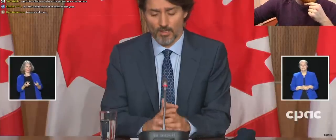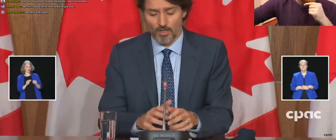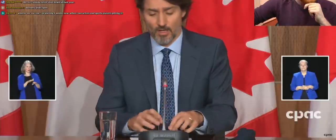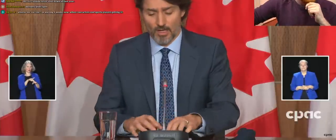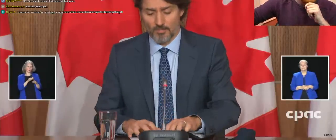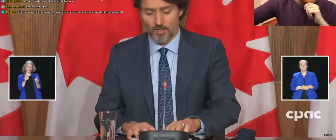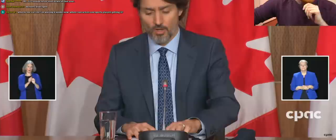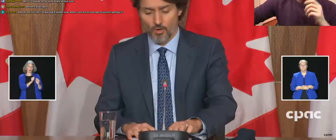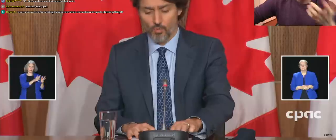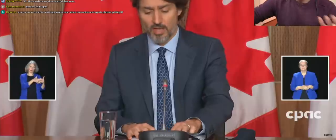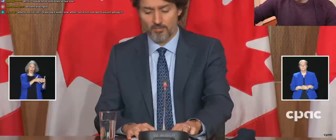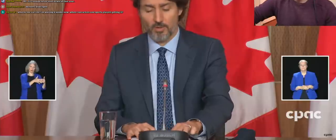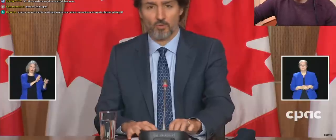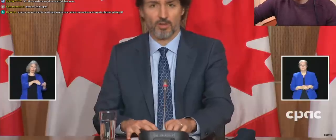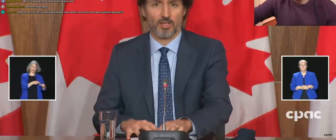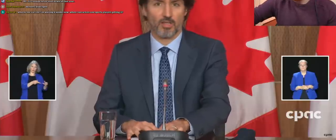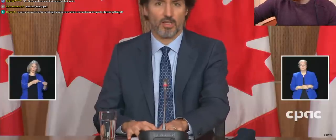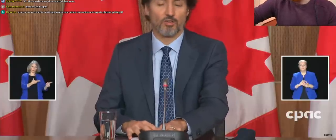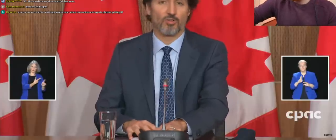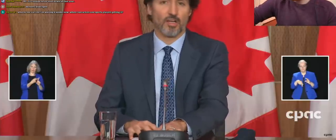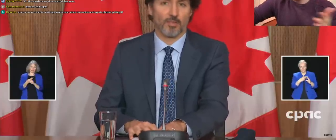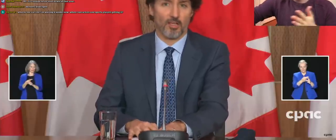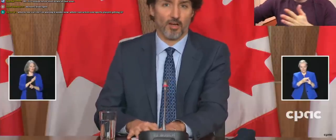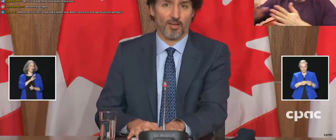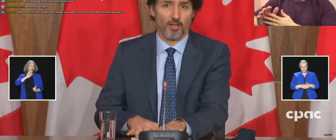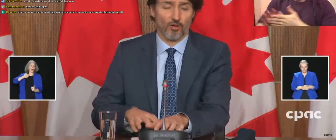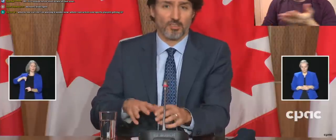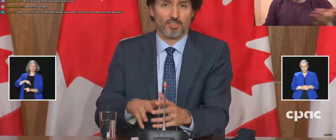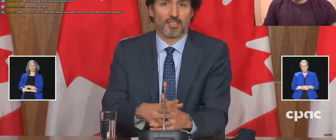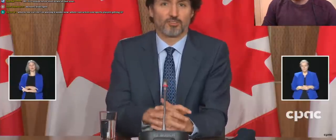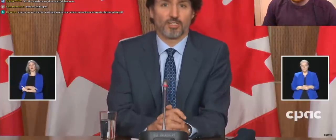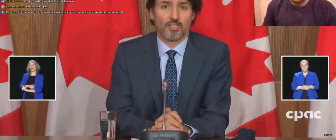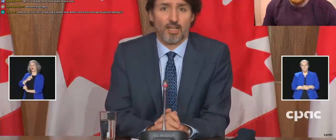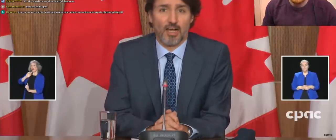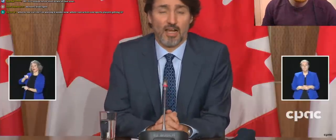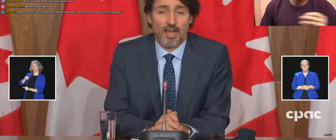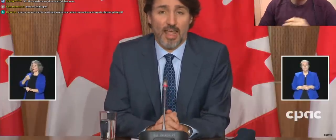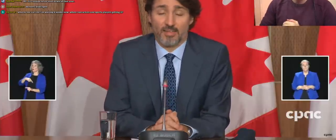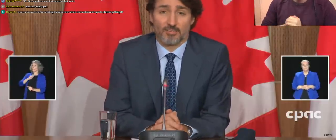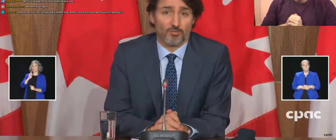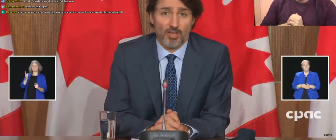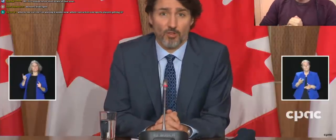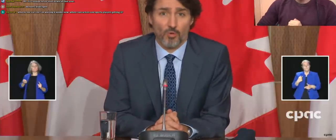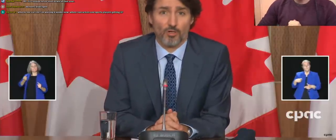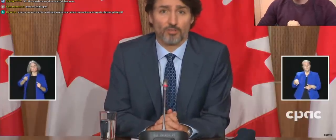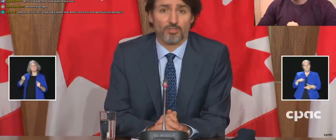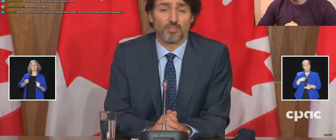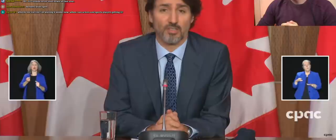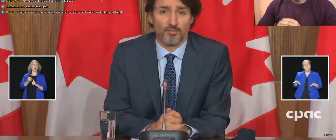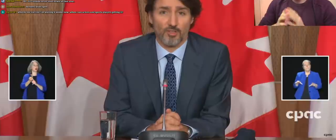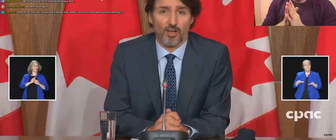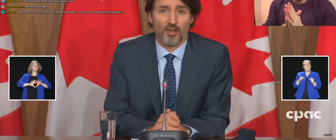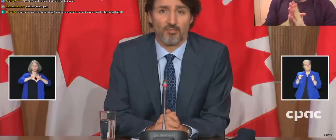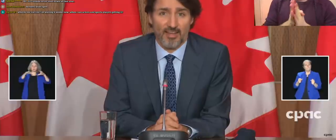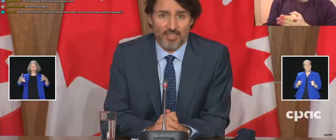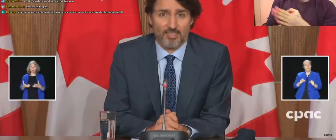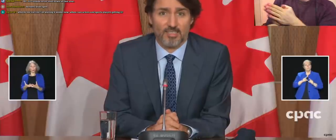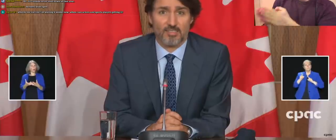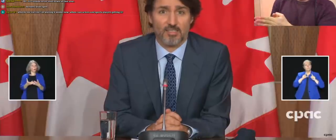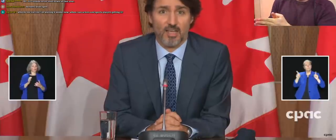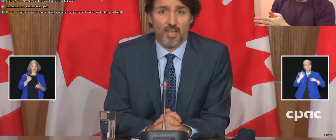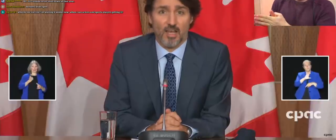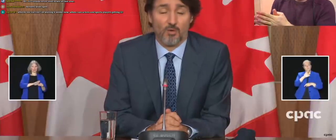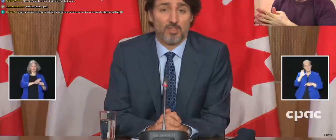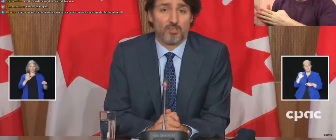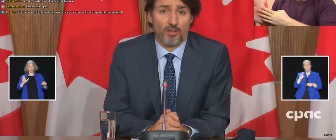about the benefits. Yeah, we're waiting to hear more about that. We're going to see if any reporters ask questions on this in this section. And then hopefully by the time